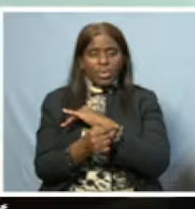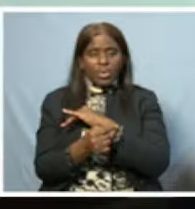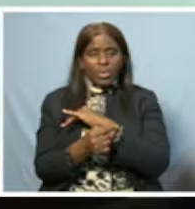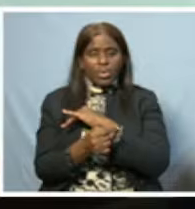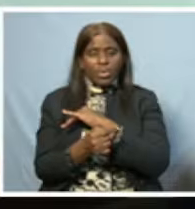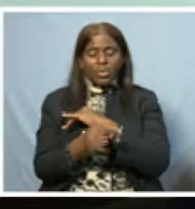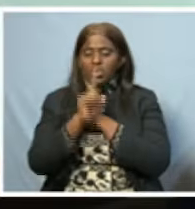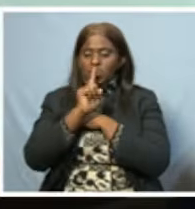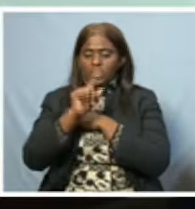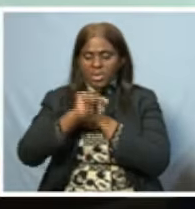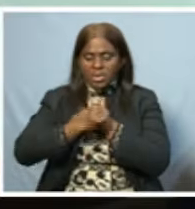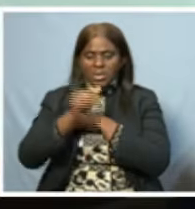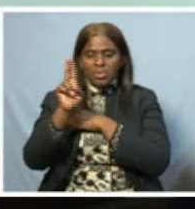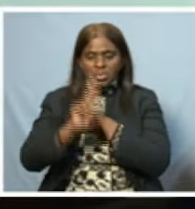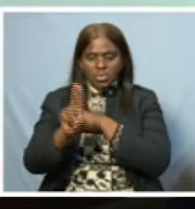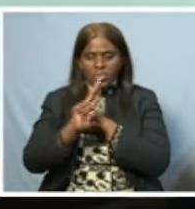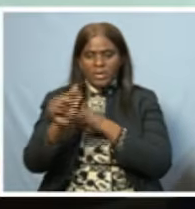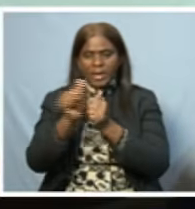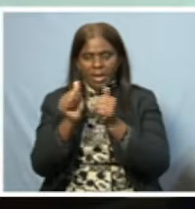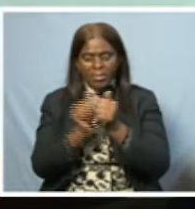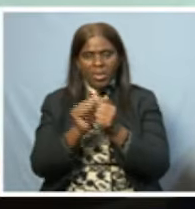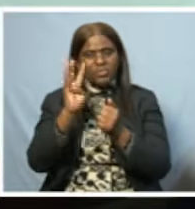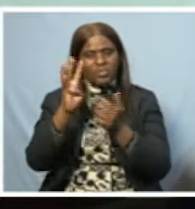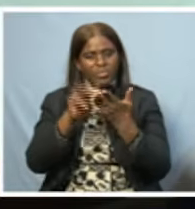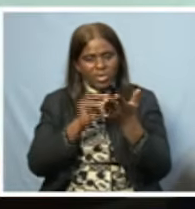that we've spent about